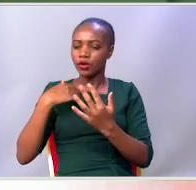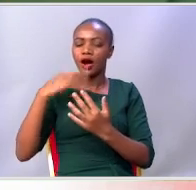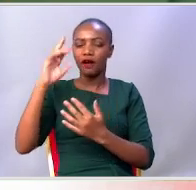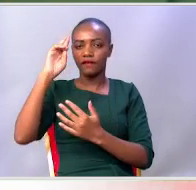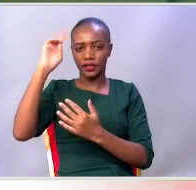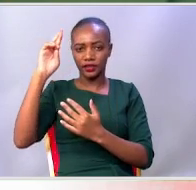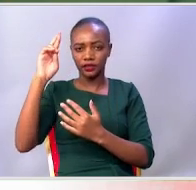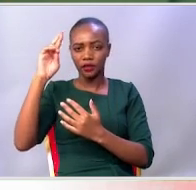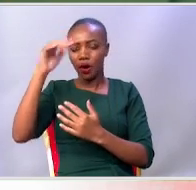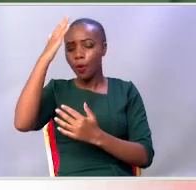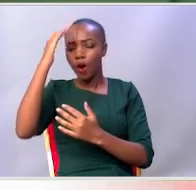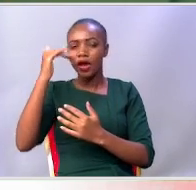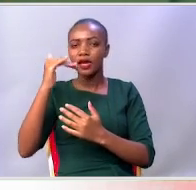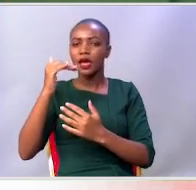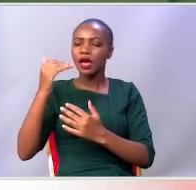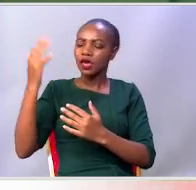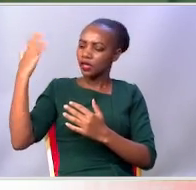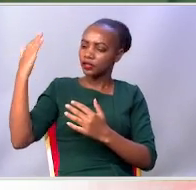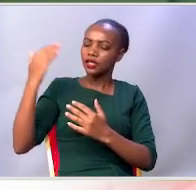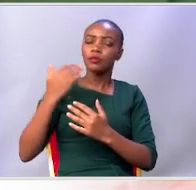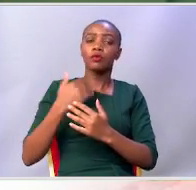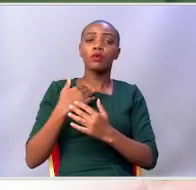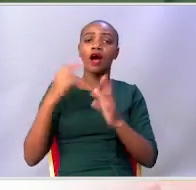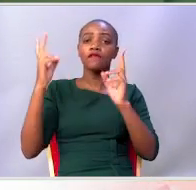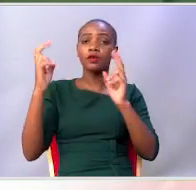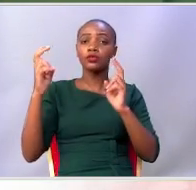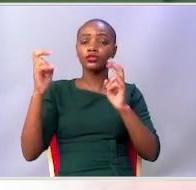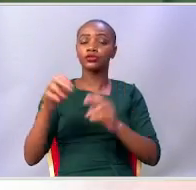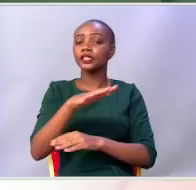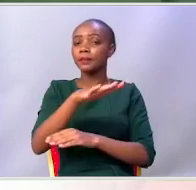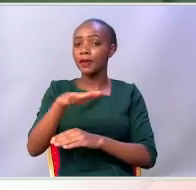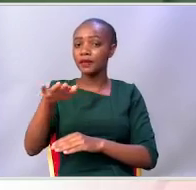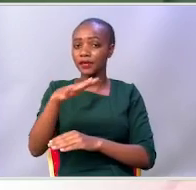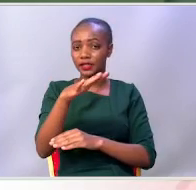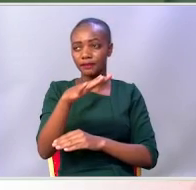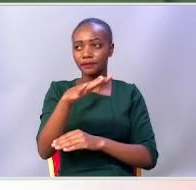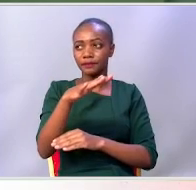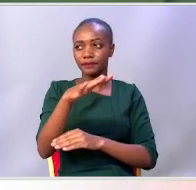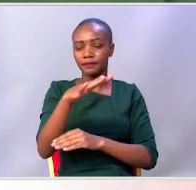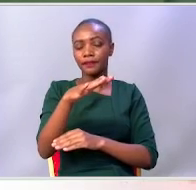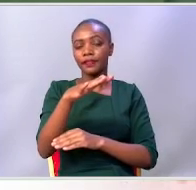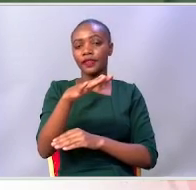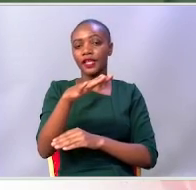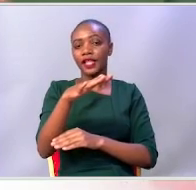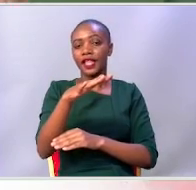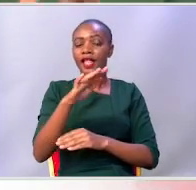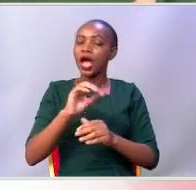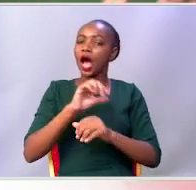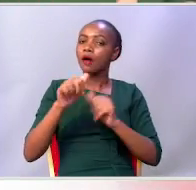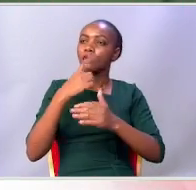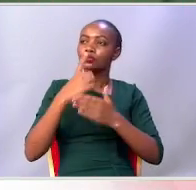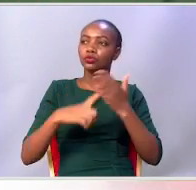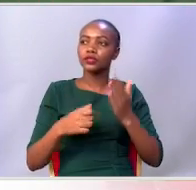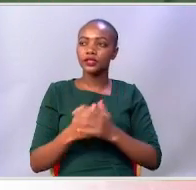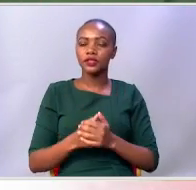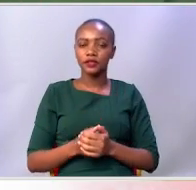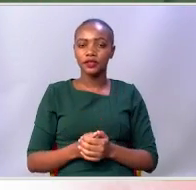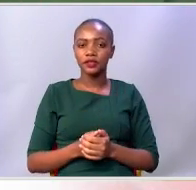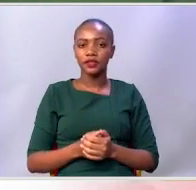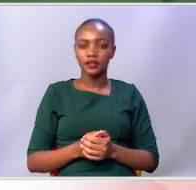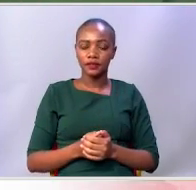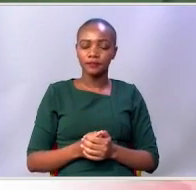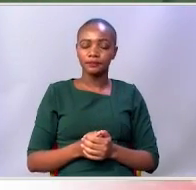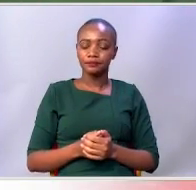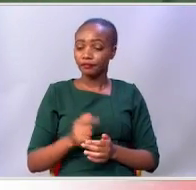in Parliament, and I see the speakers here, then called Legico, about the site. Then there were three